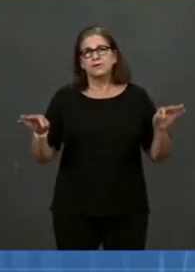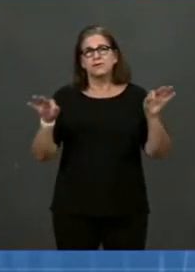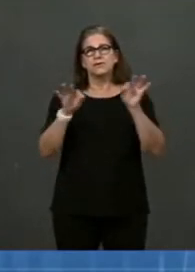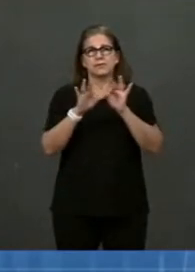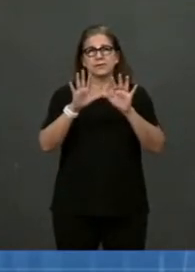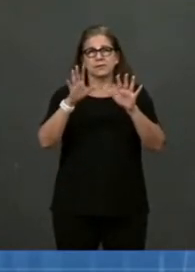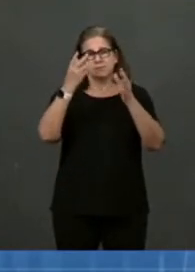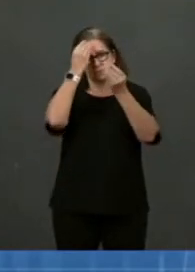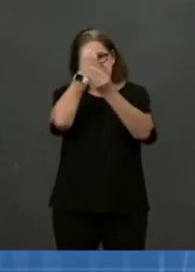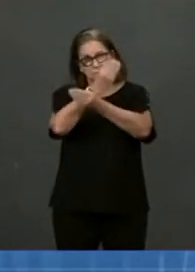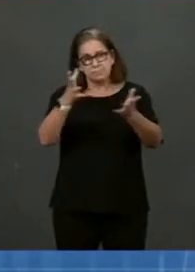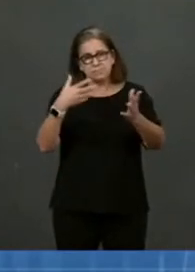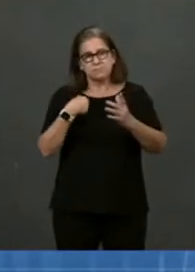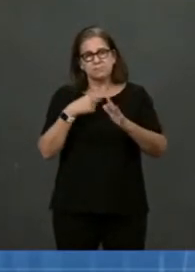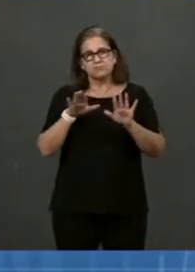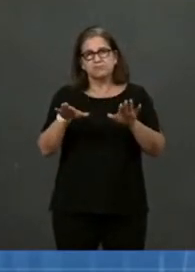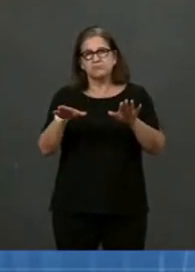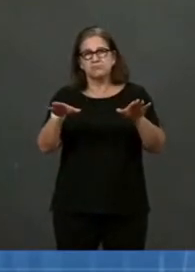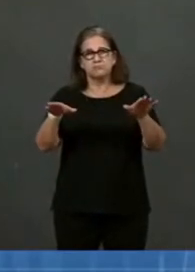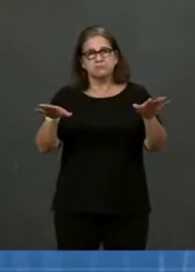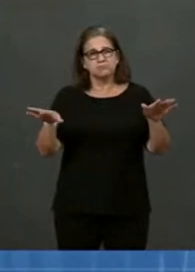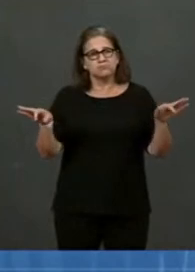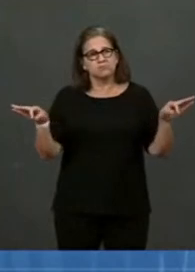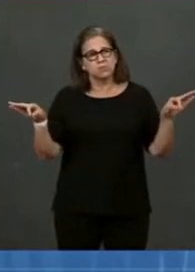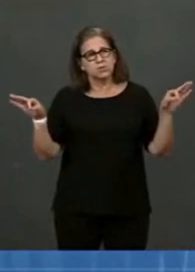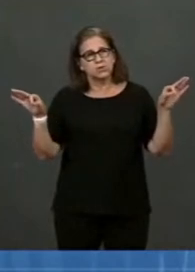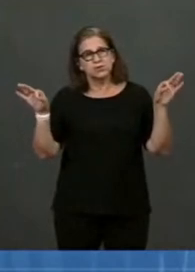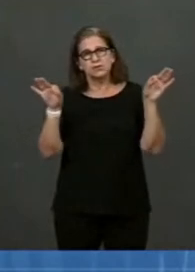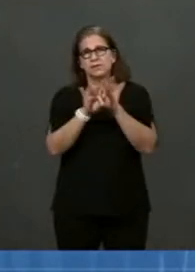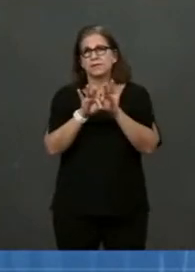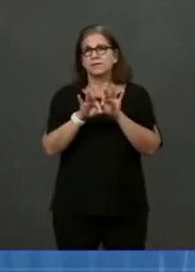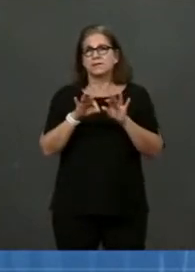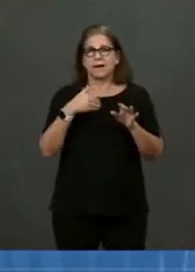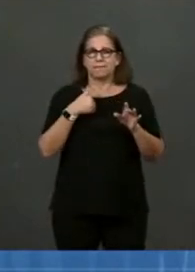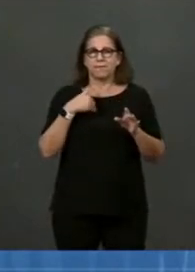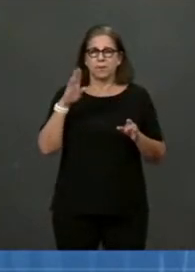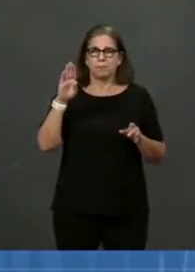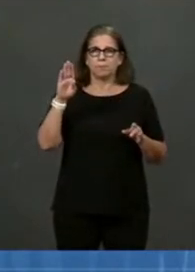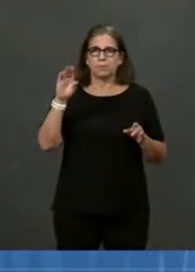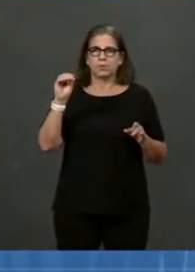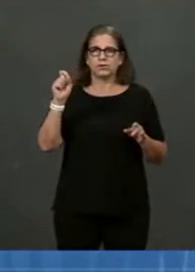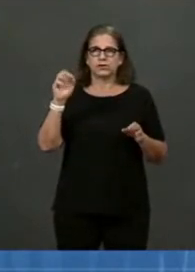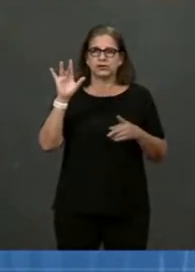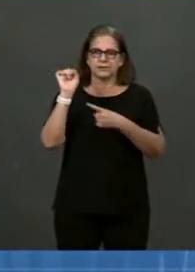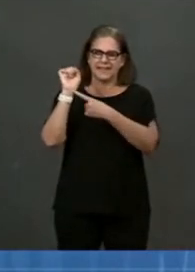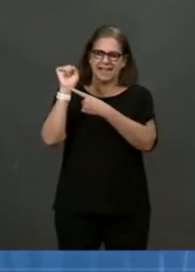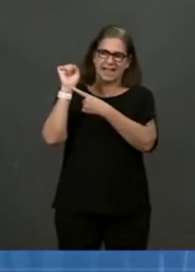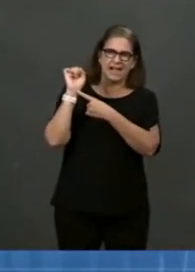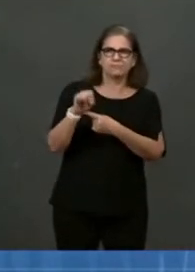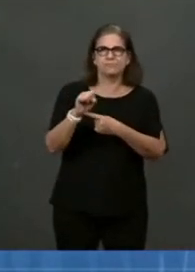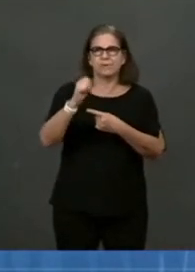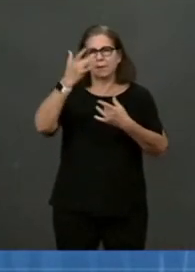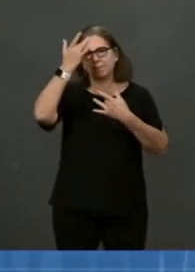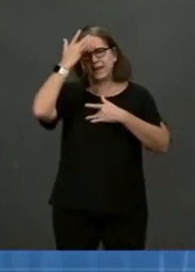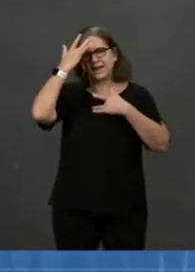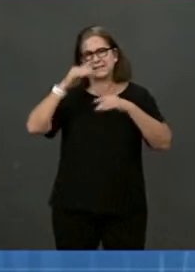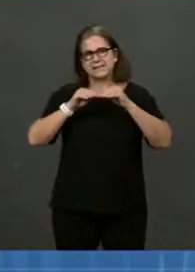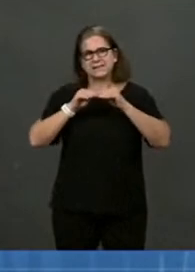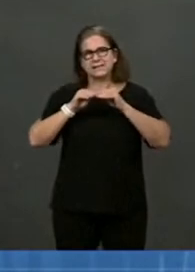move us further along on our path out of this pandemic. With that, let's open it up for questions. Kevin?